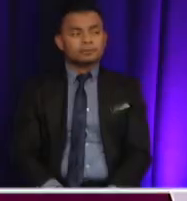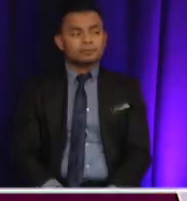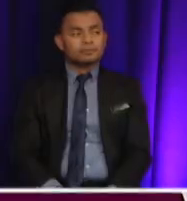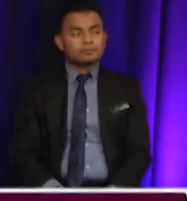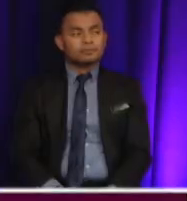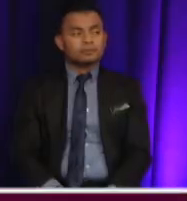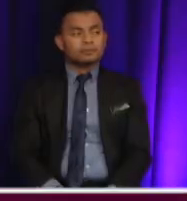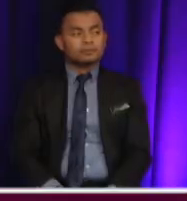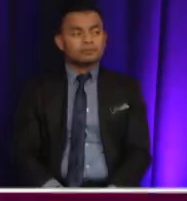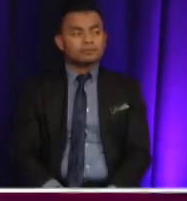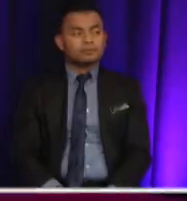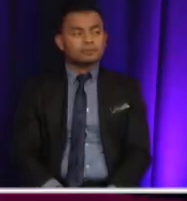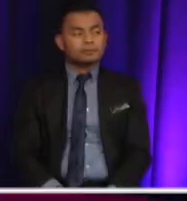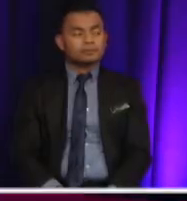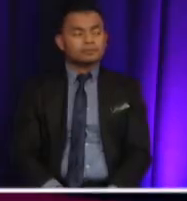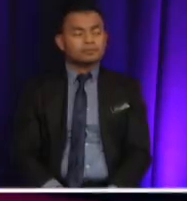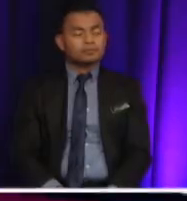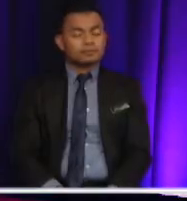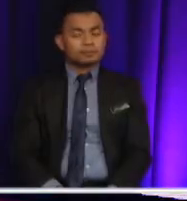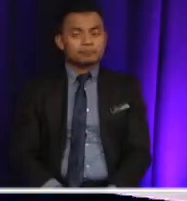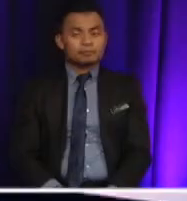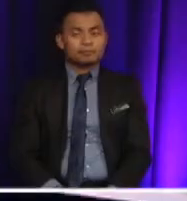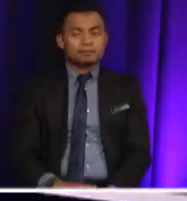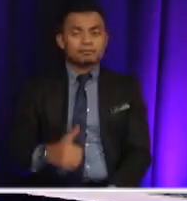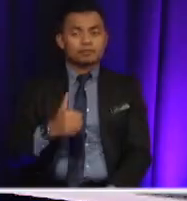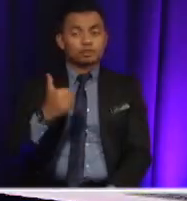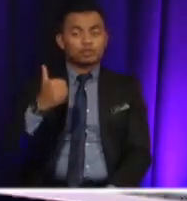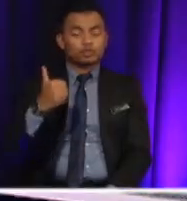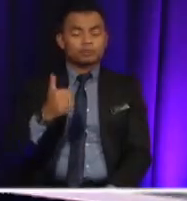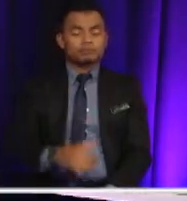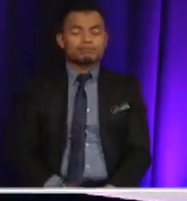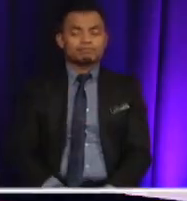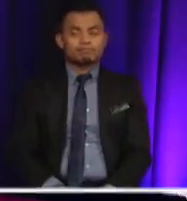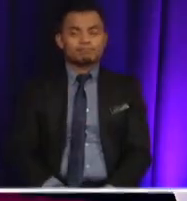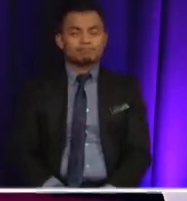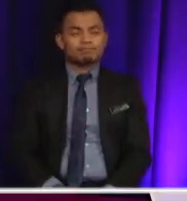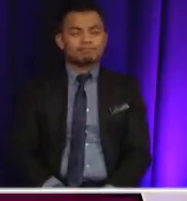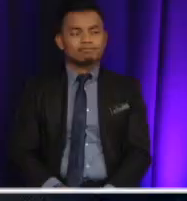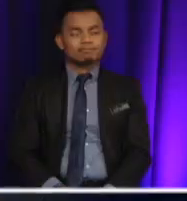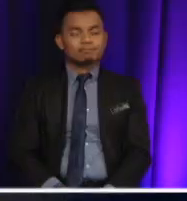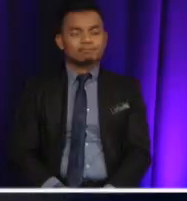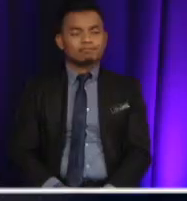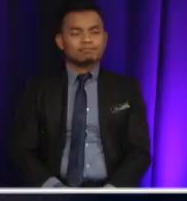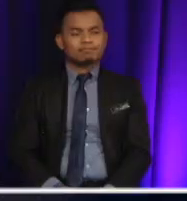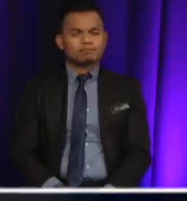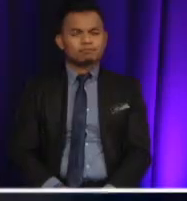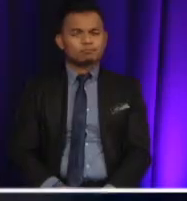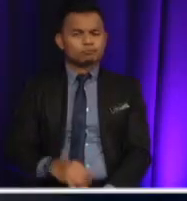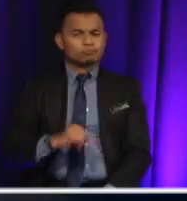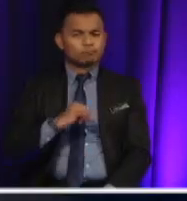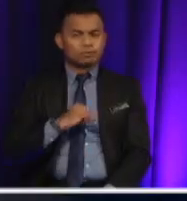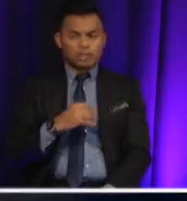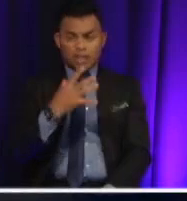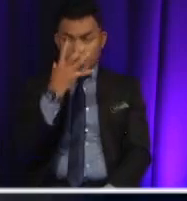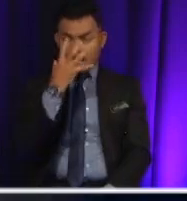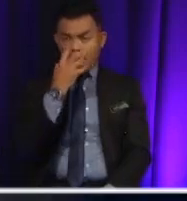quick. Yes. Okay, well done. Wonderful. Okay. Okay, this one. I was